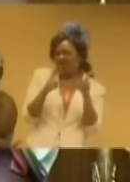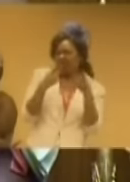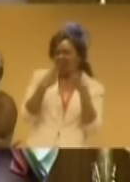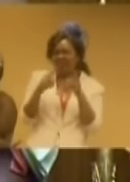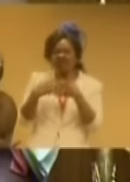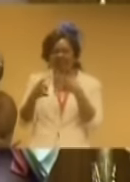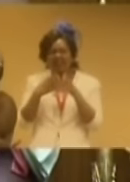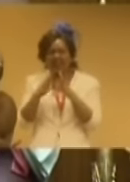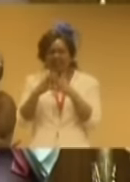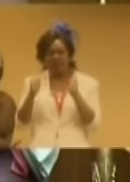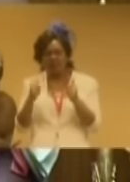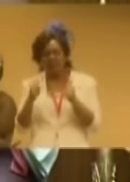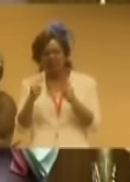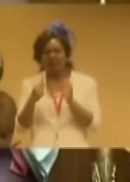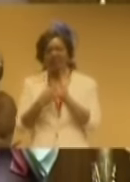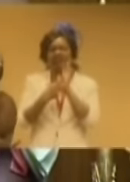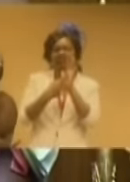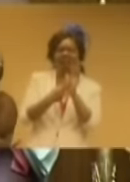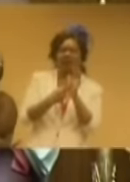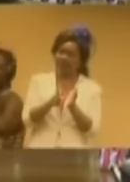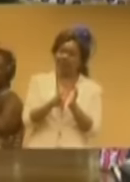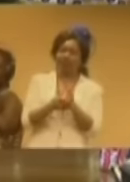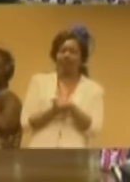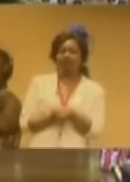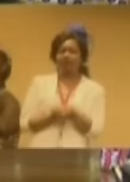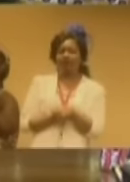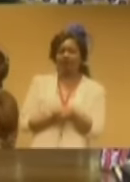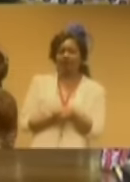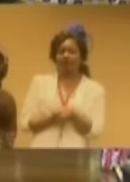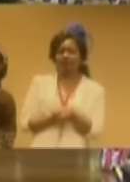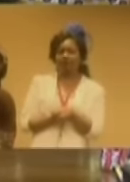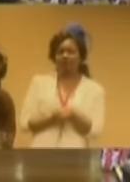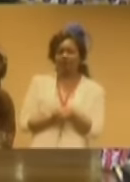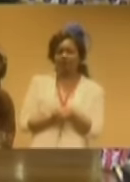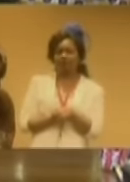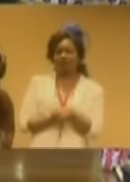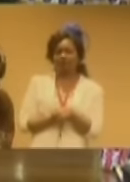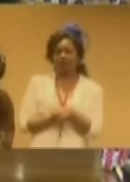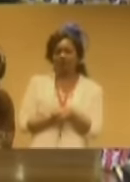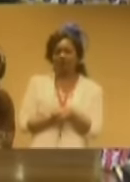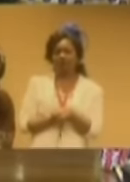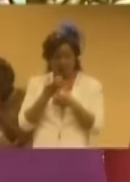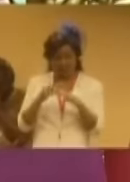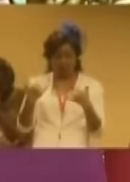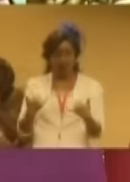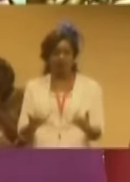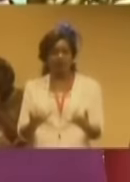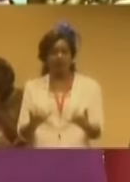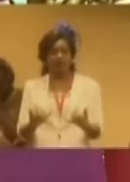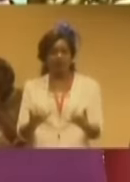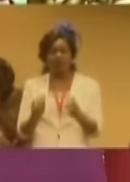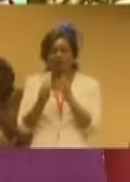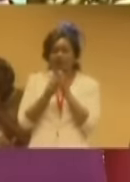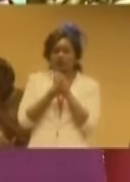by putting eggs in one basket. His Majesty exceeded expectation and addressed all matters of national